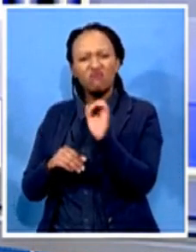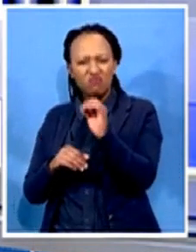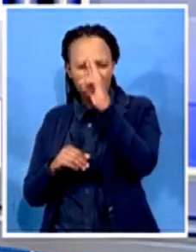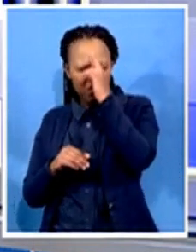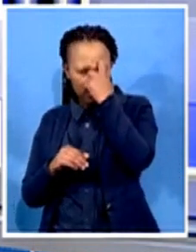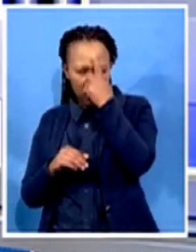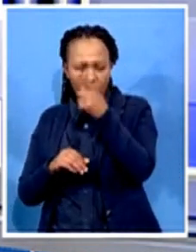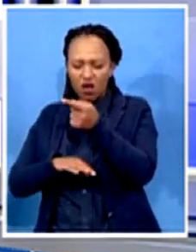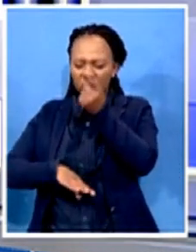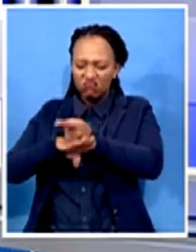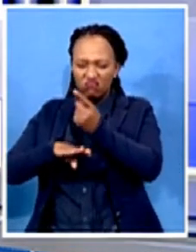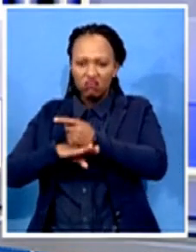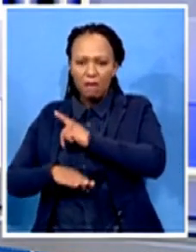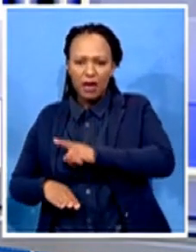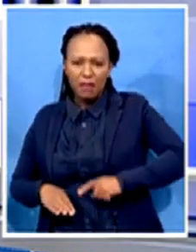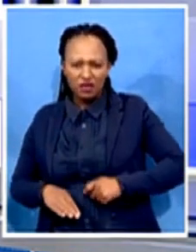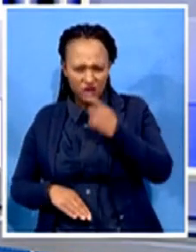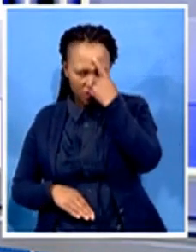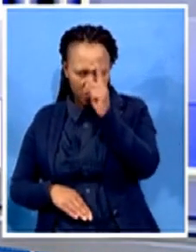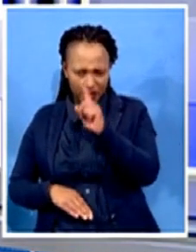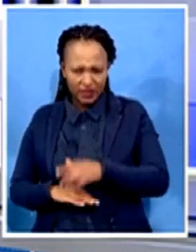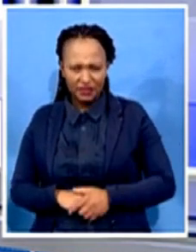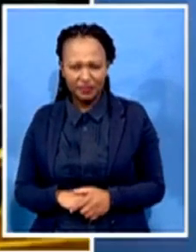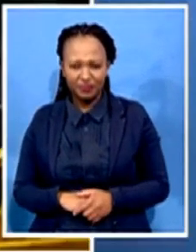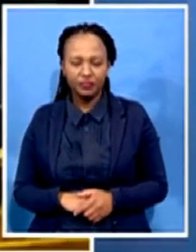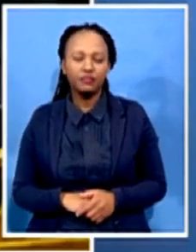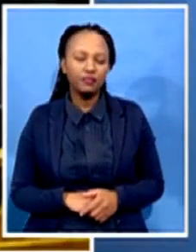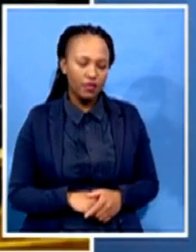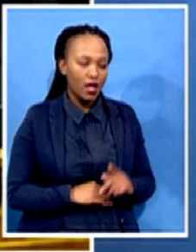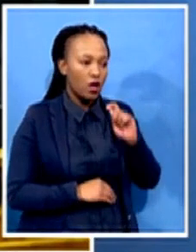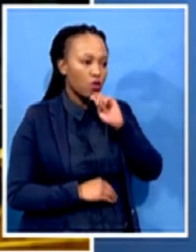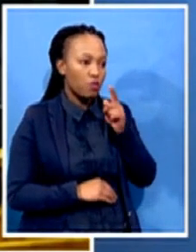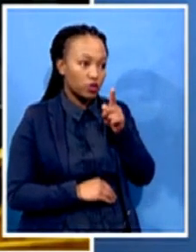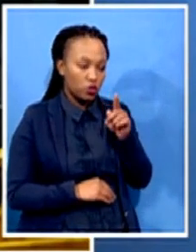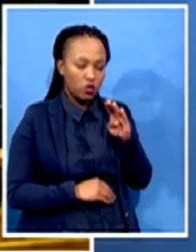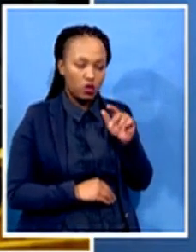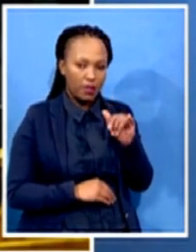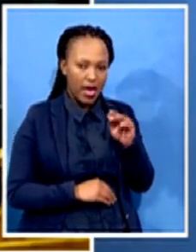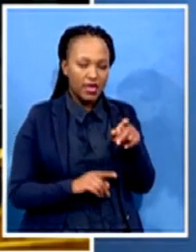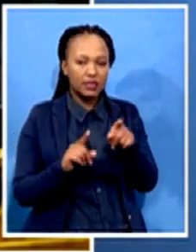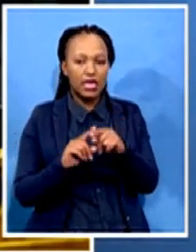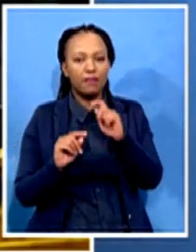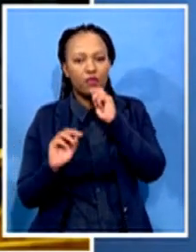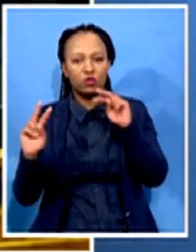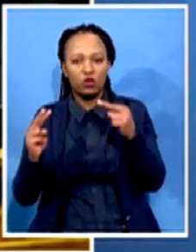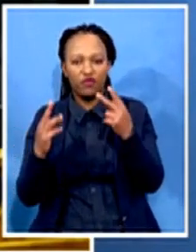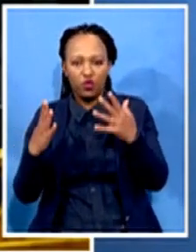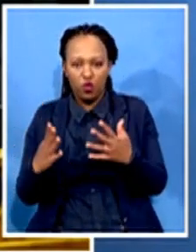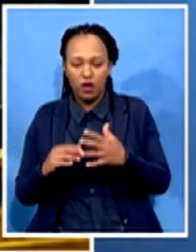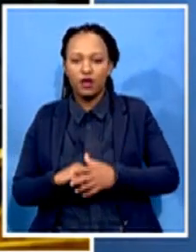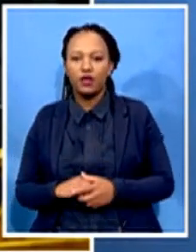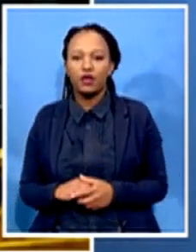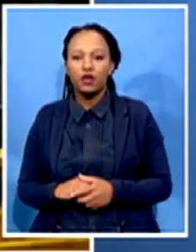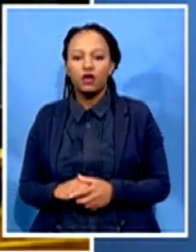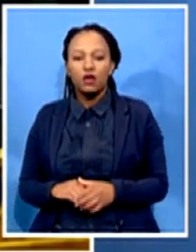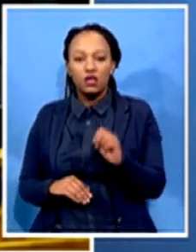Well, good morning, Glenn. Good morning to the viewers. I think the fundamental principle which has to be established first is the president has put